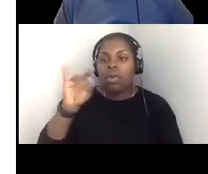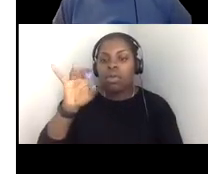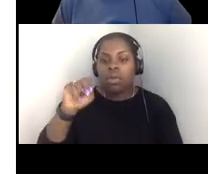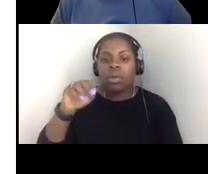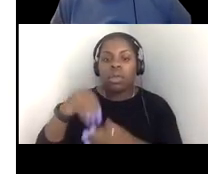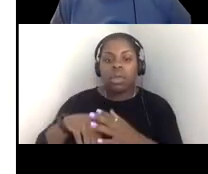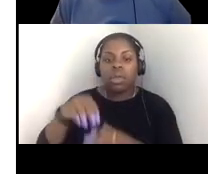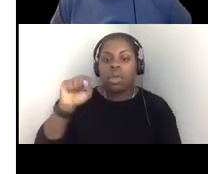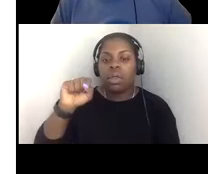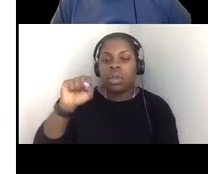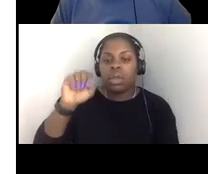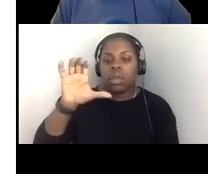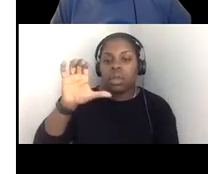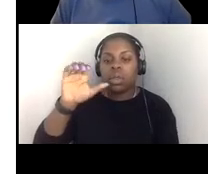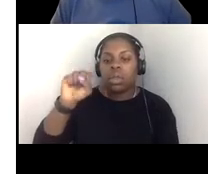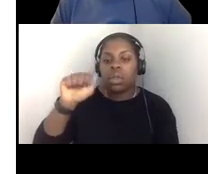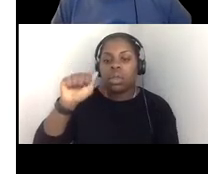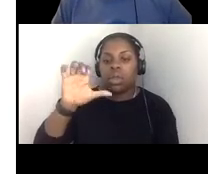Sacramento.